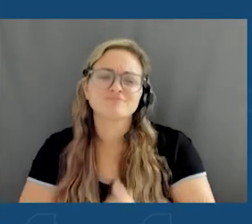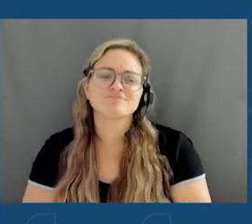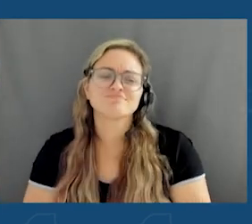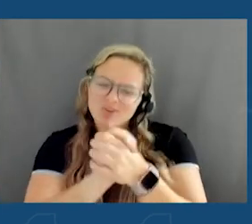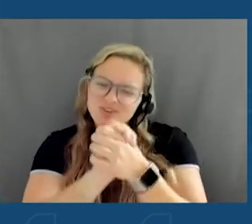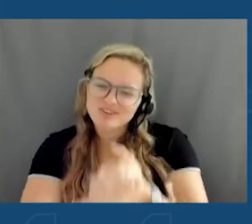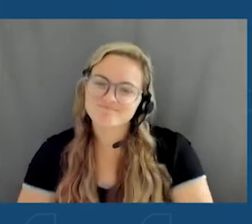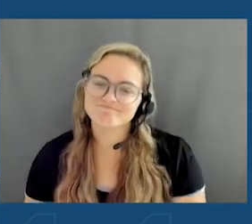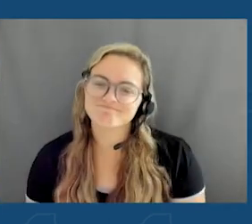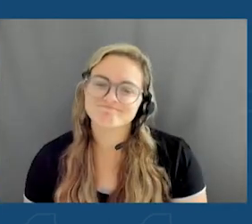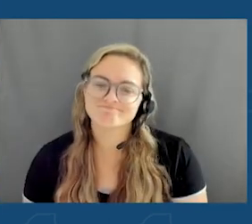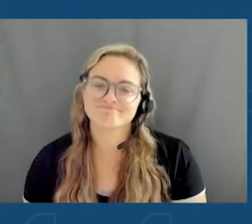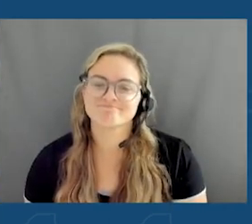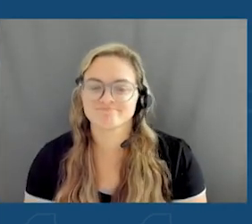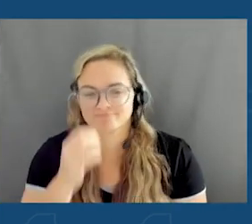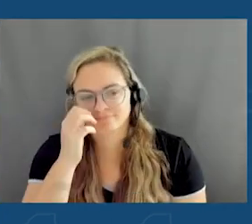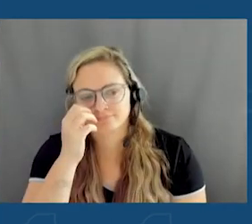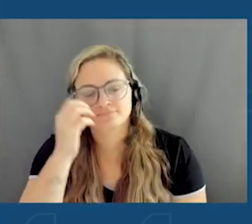Congratulations.